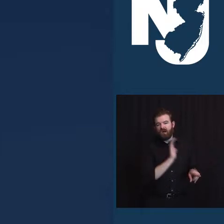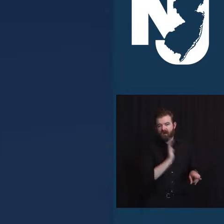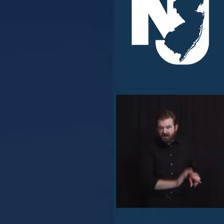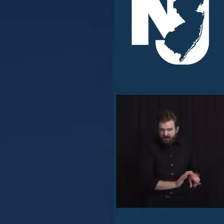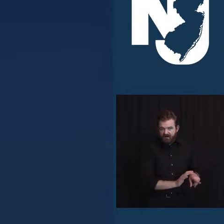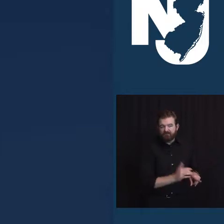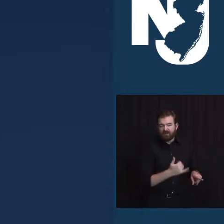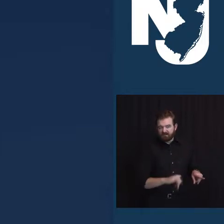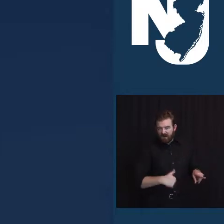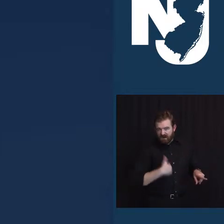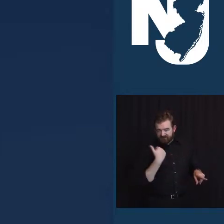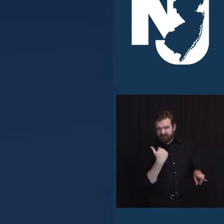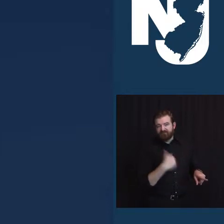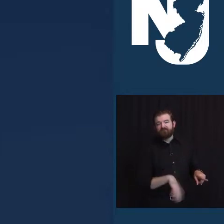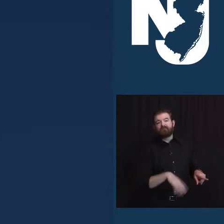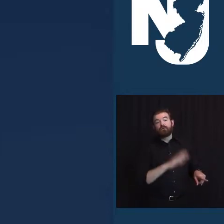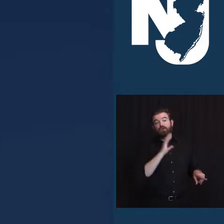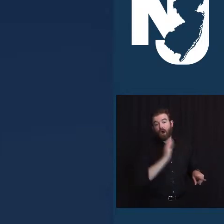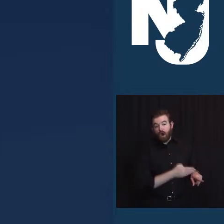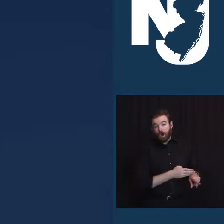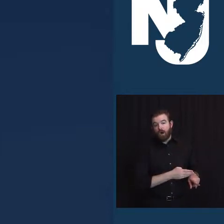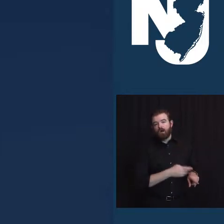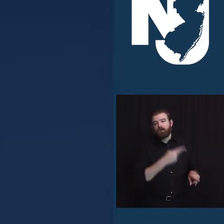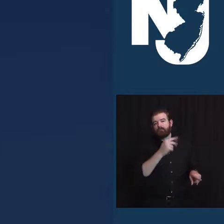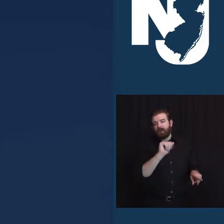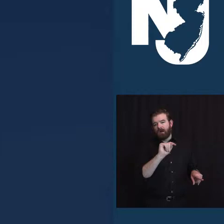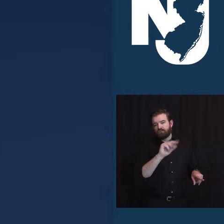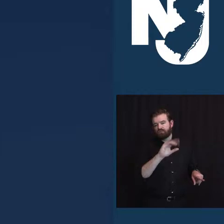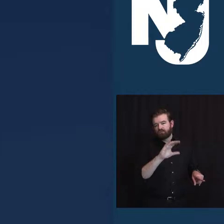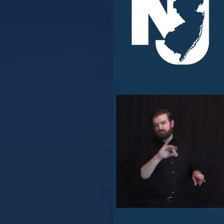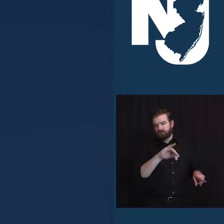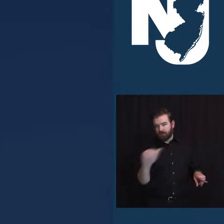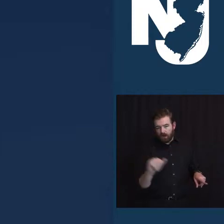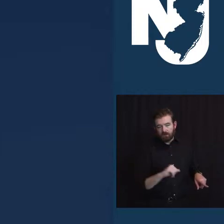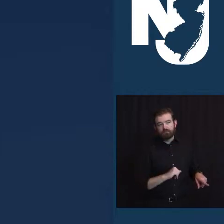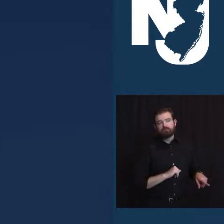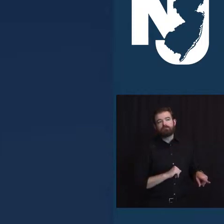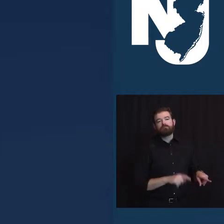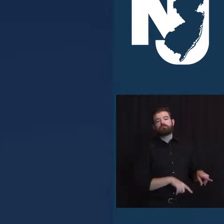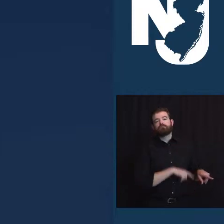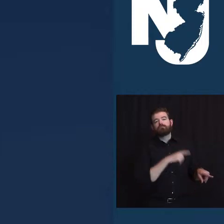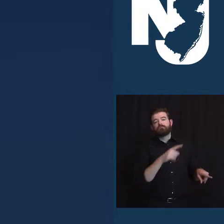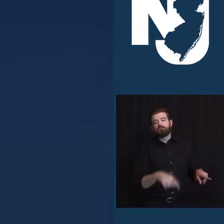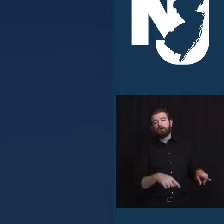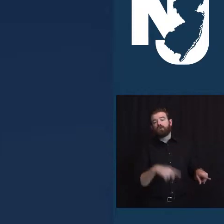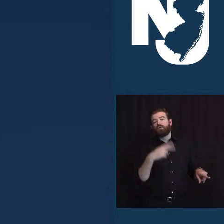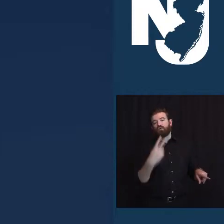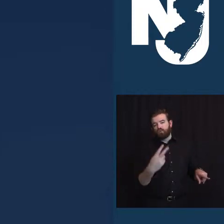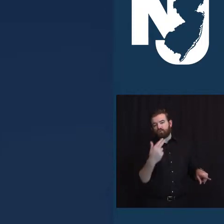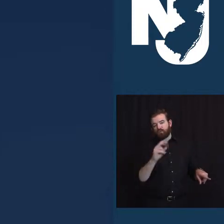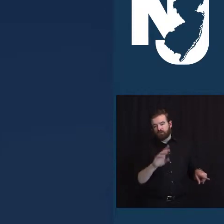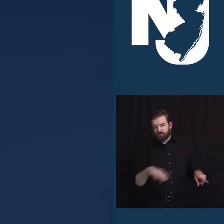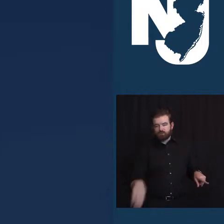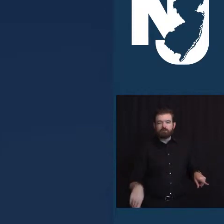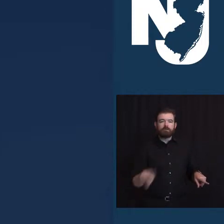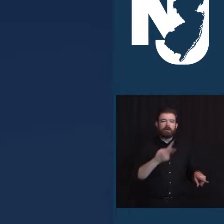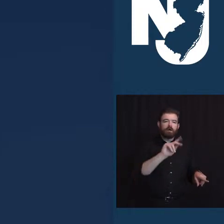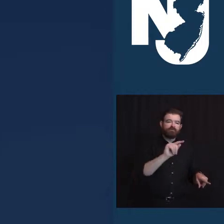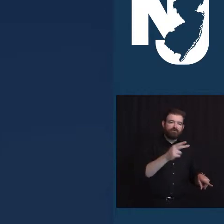John, his daughter Patricia and her husband Rick. He also leaves behind his 2 grandchildren, Kelly and Rick,